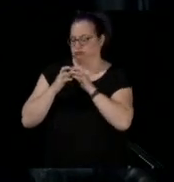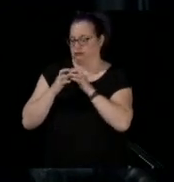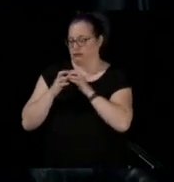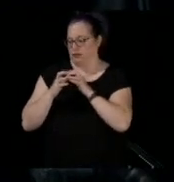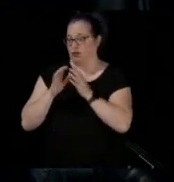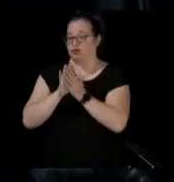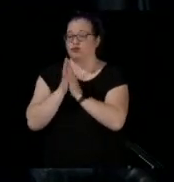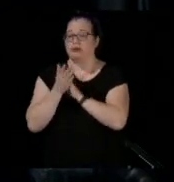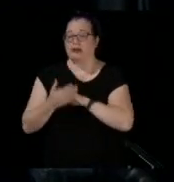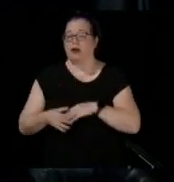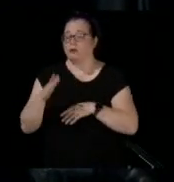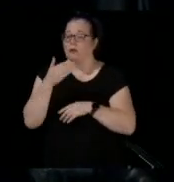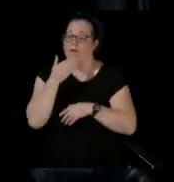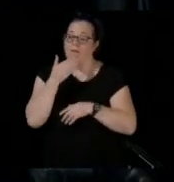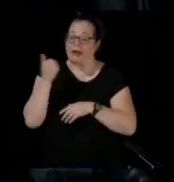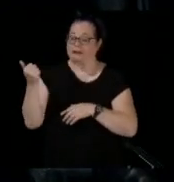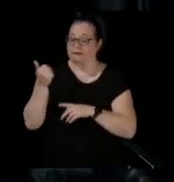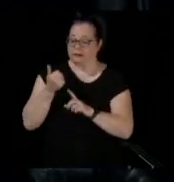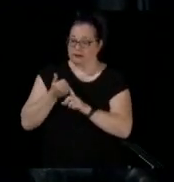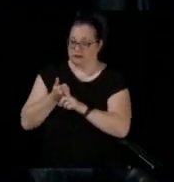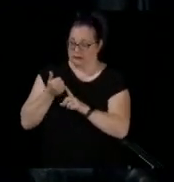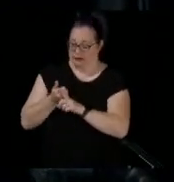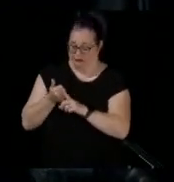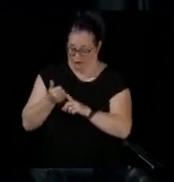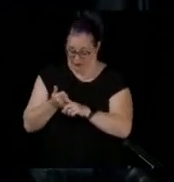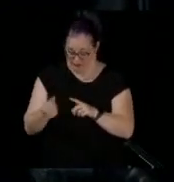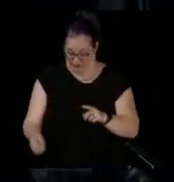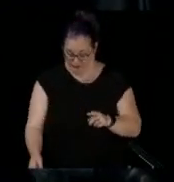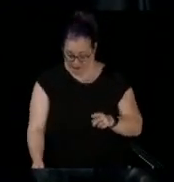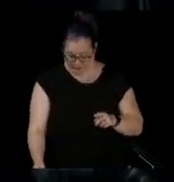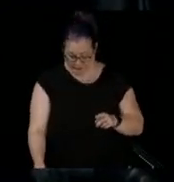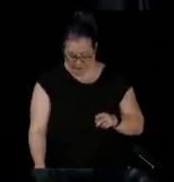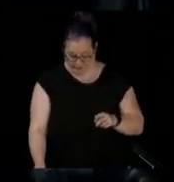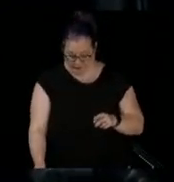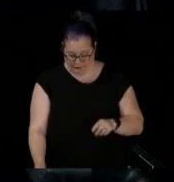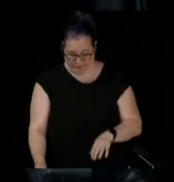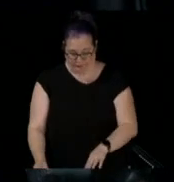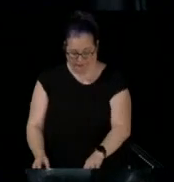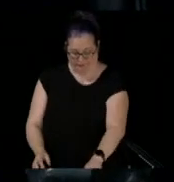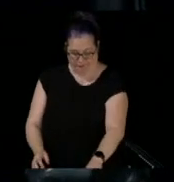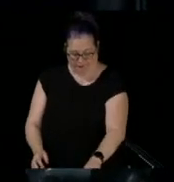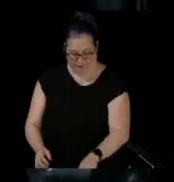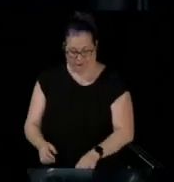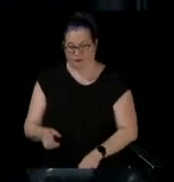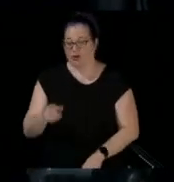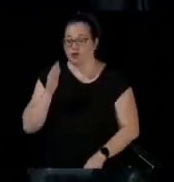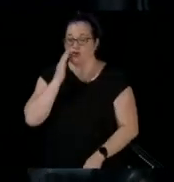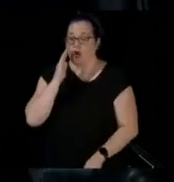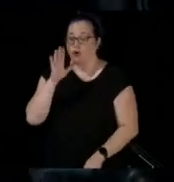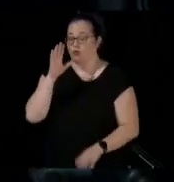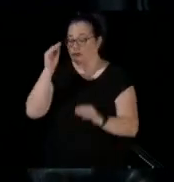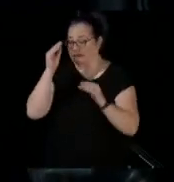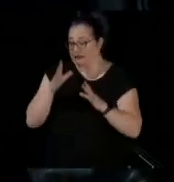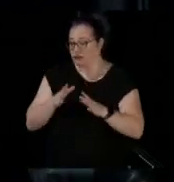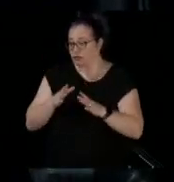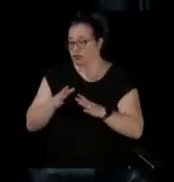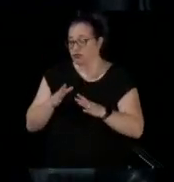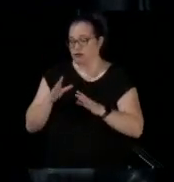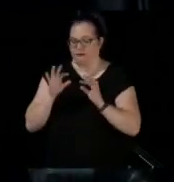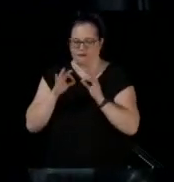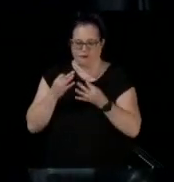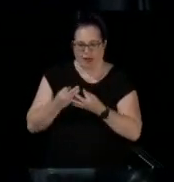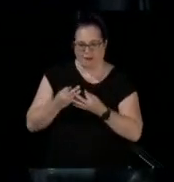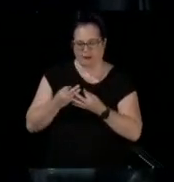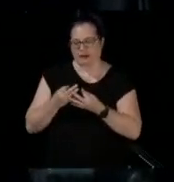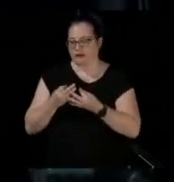become your very best selves. Graduates, please know that your teachers, your family,